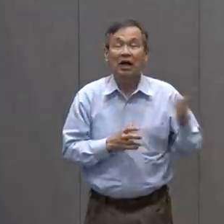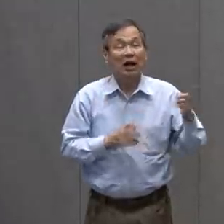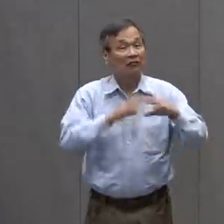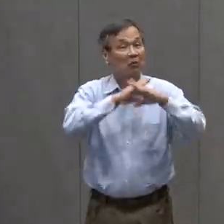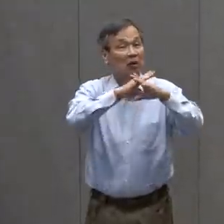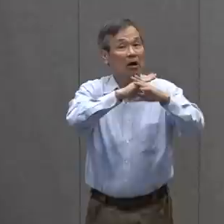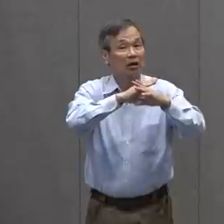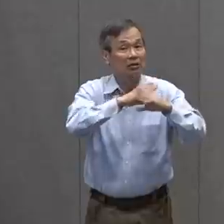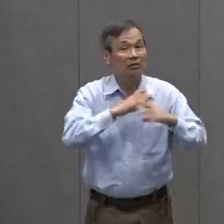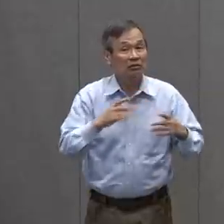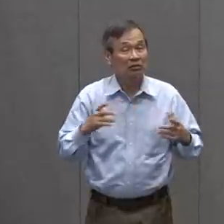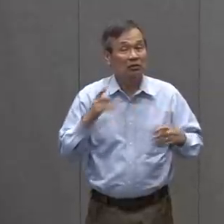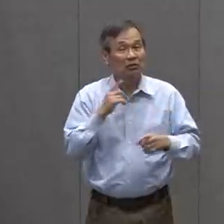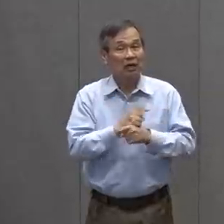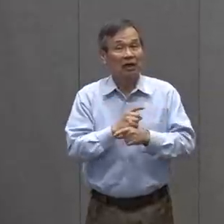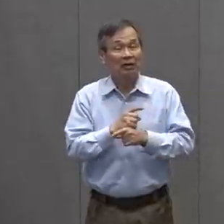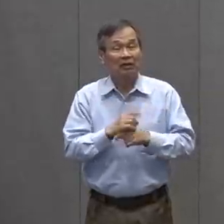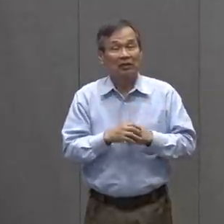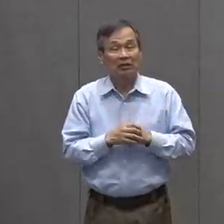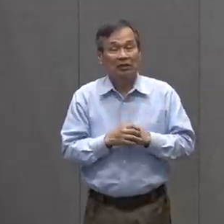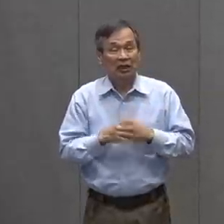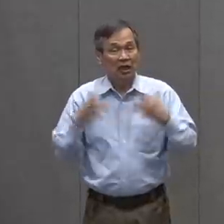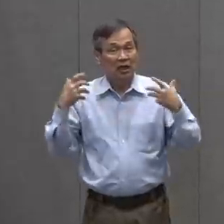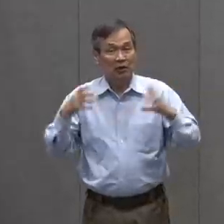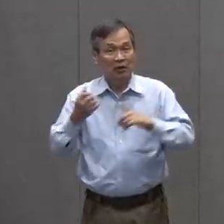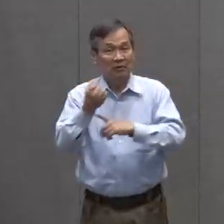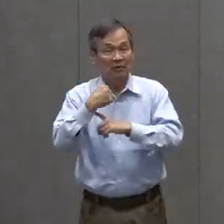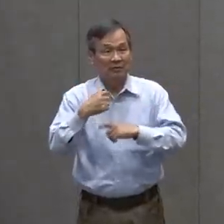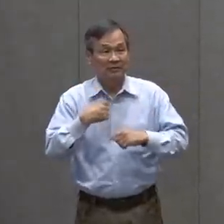have to stop her. She's not allowed to have tic-tac-toe with me.